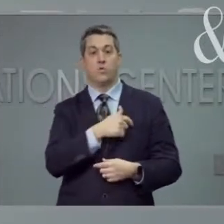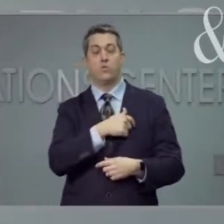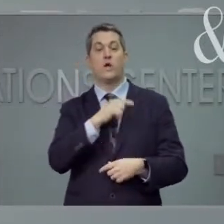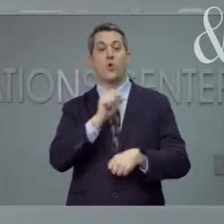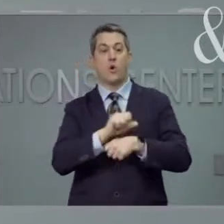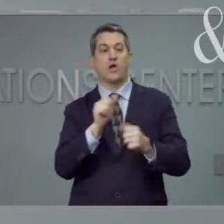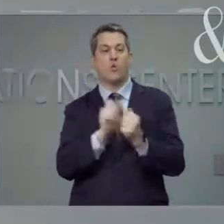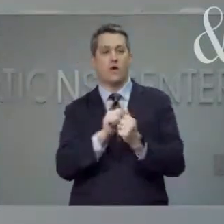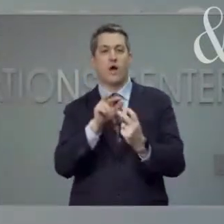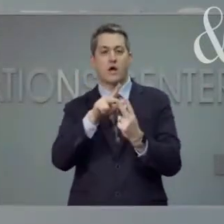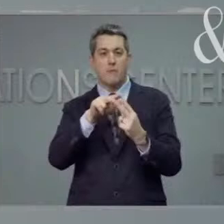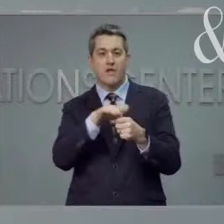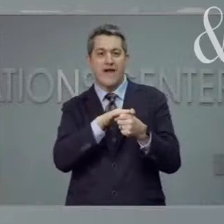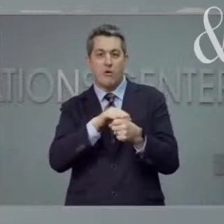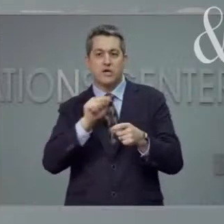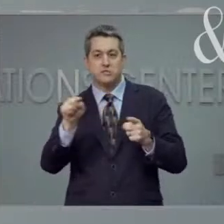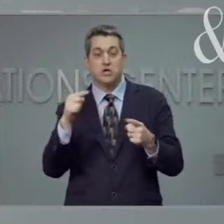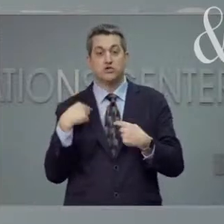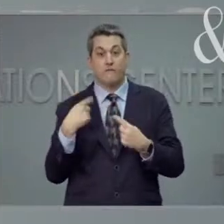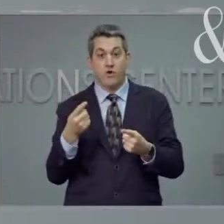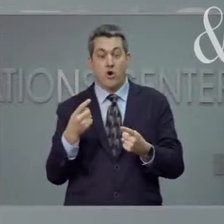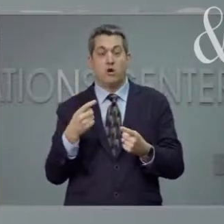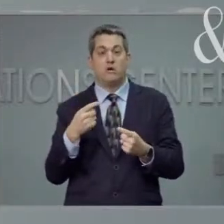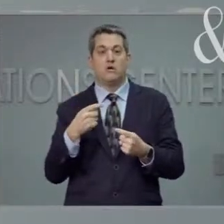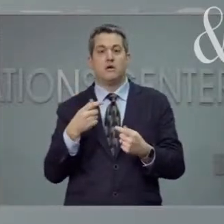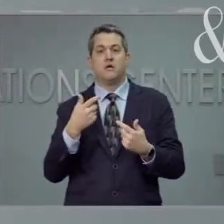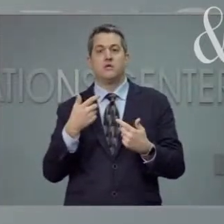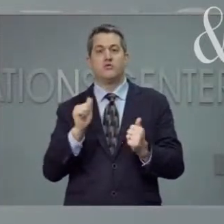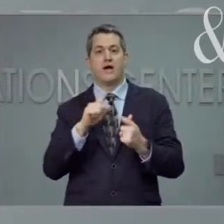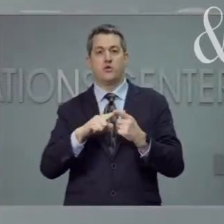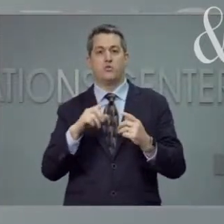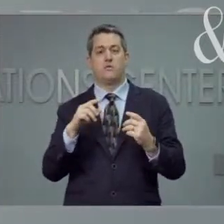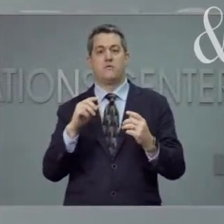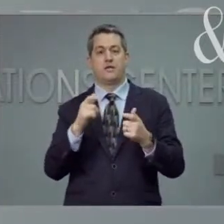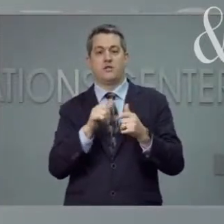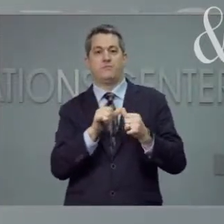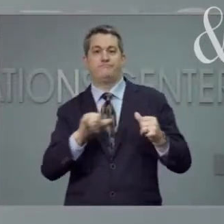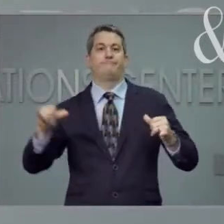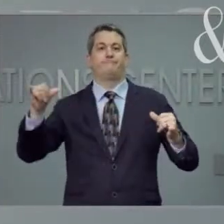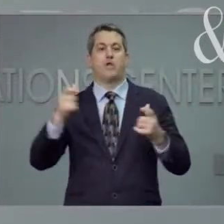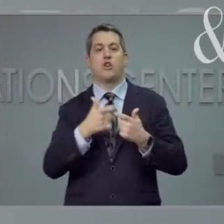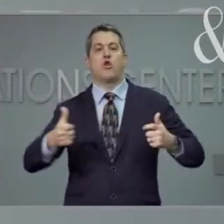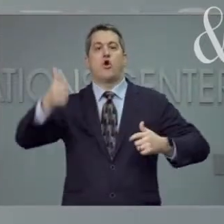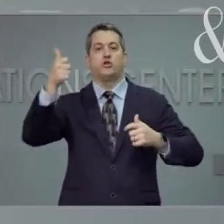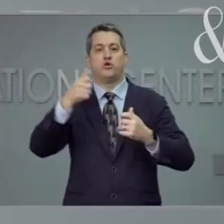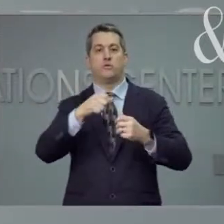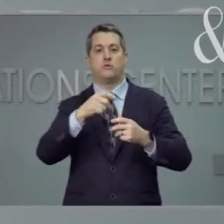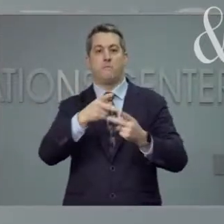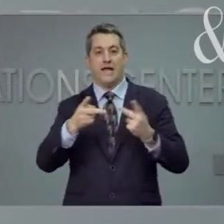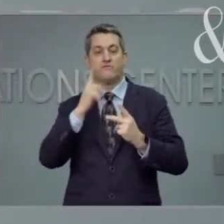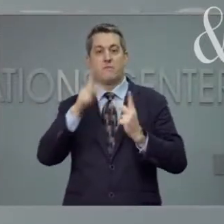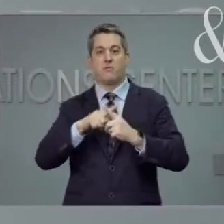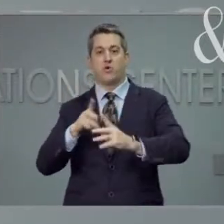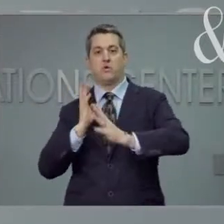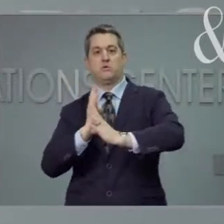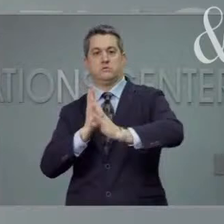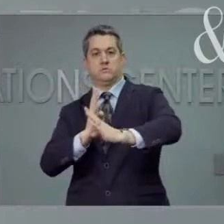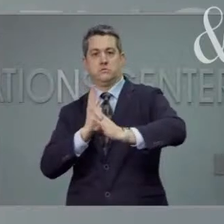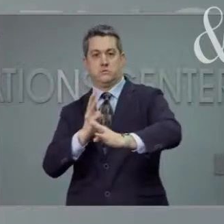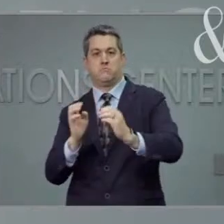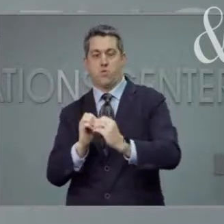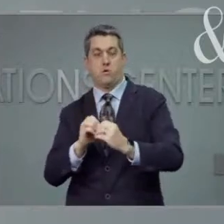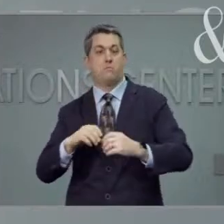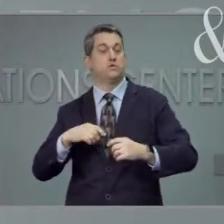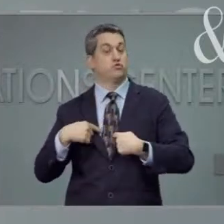scale up sort of higher throughput vaccination sites. So stay tuned for more on that. We've stood up a